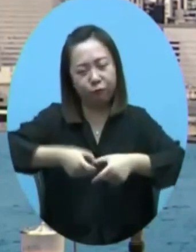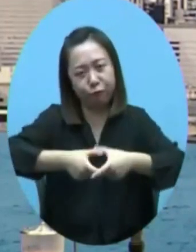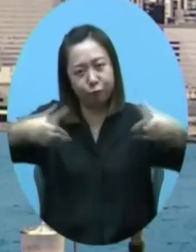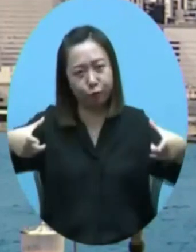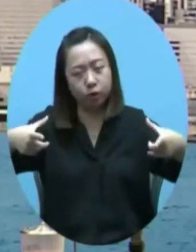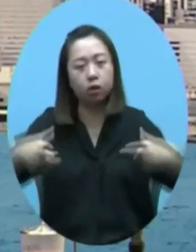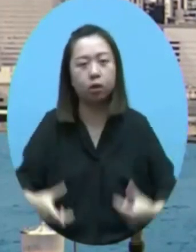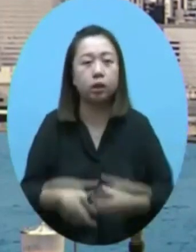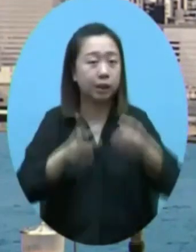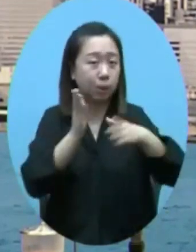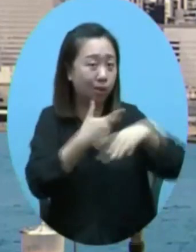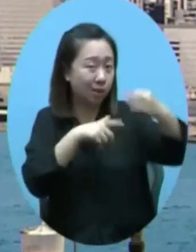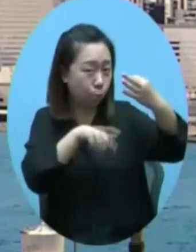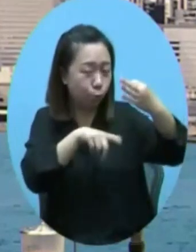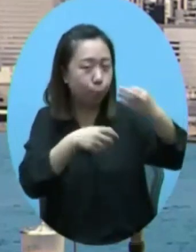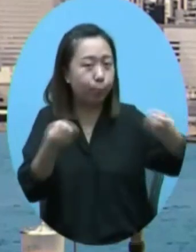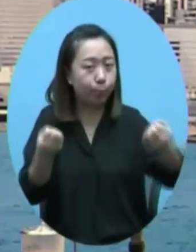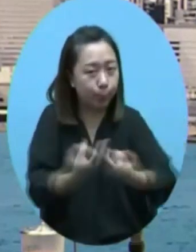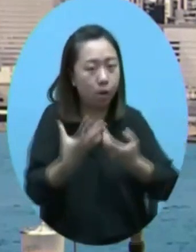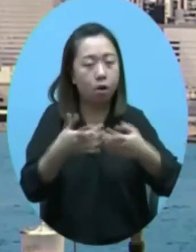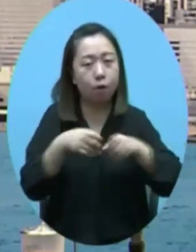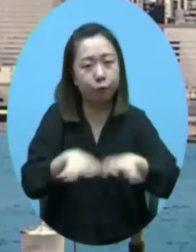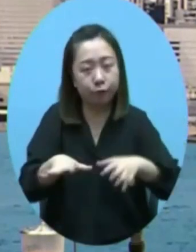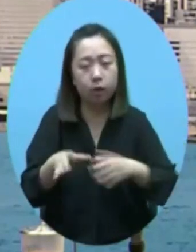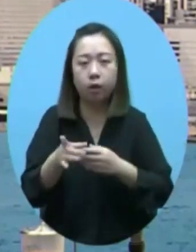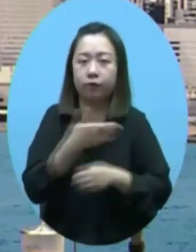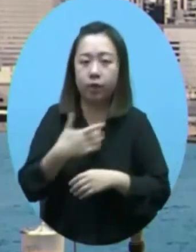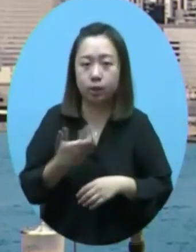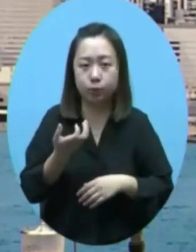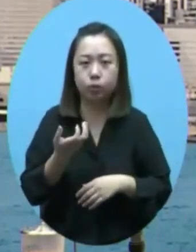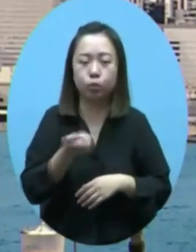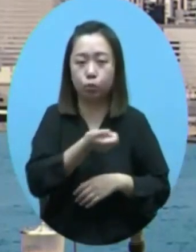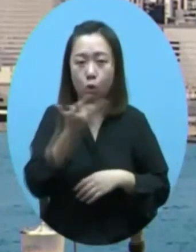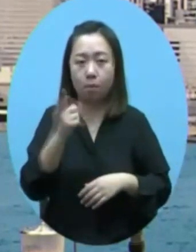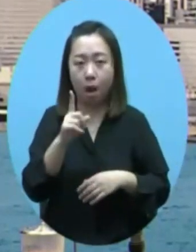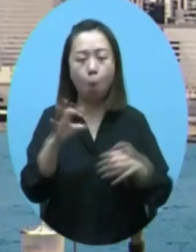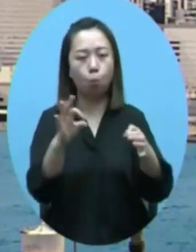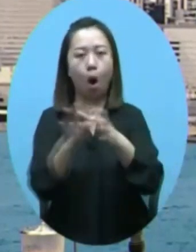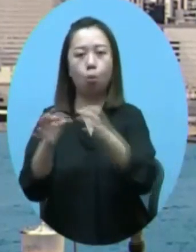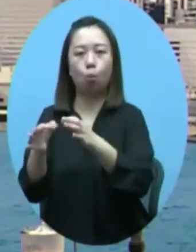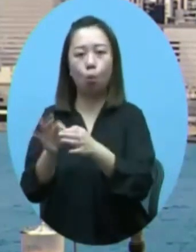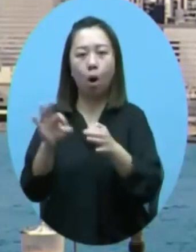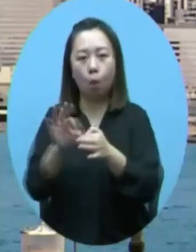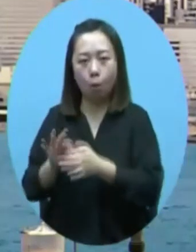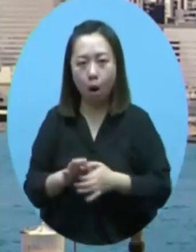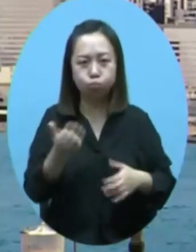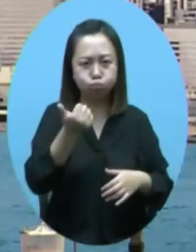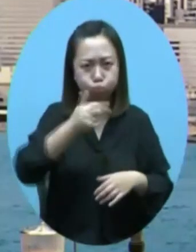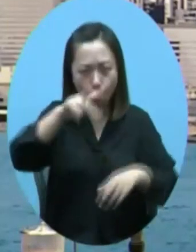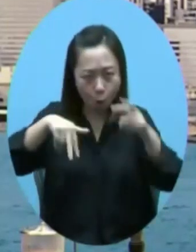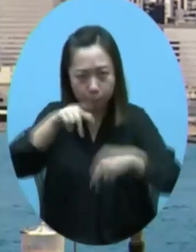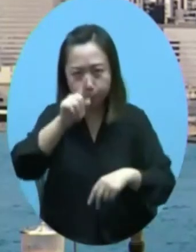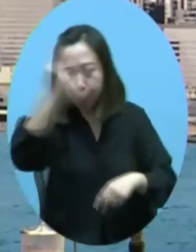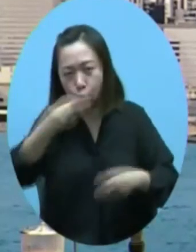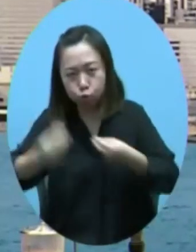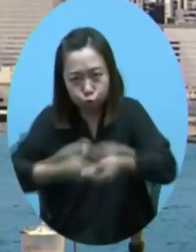outbreak, the cases are many of them are linked, and we can find a source. And those